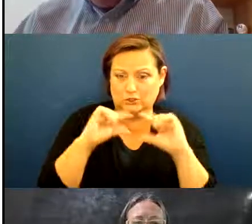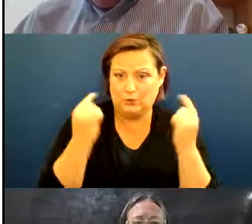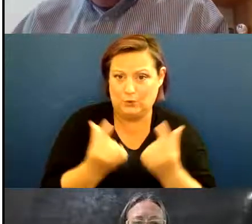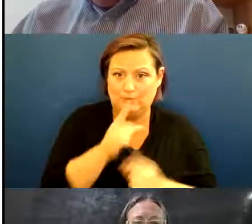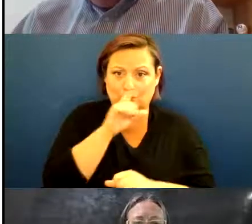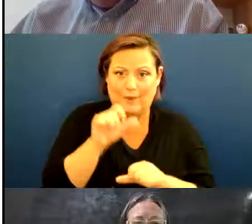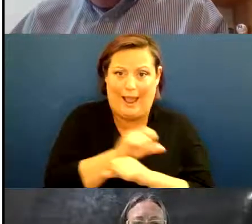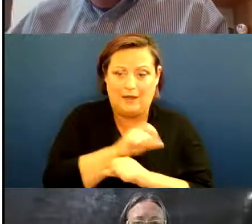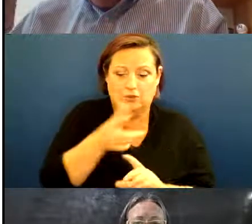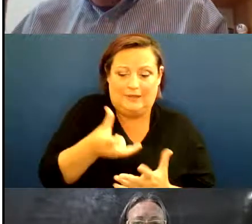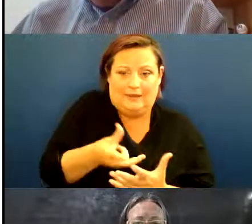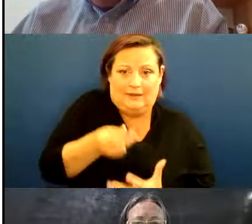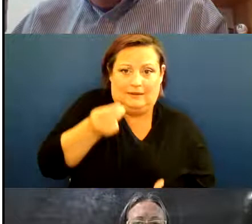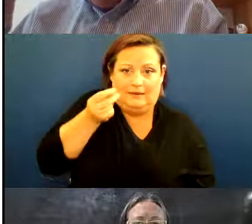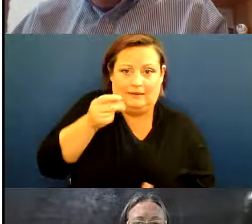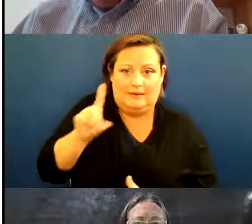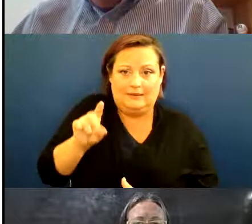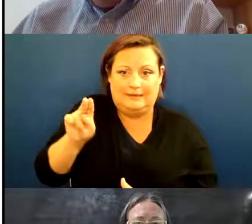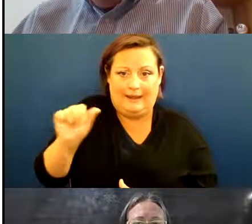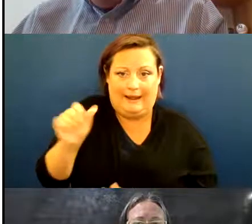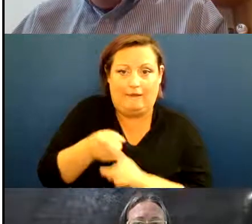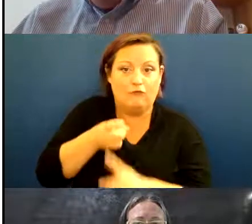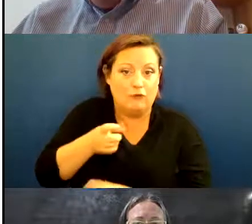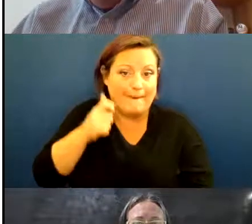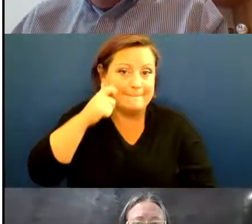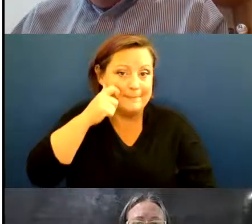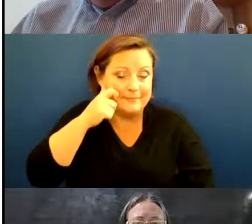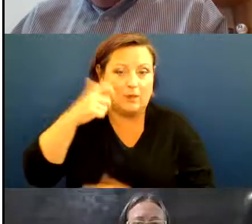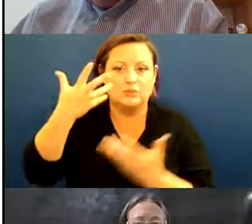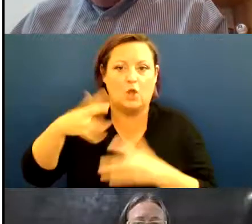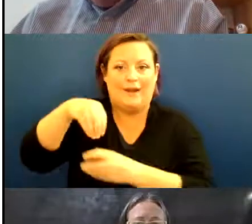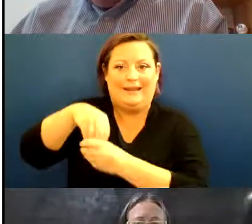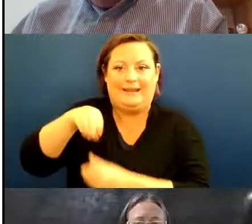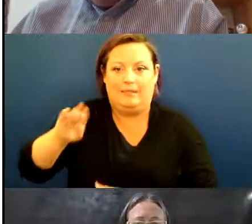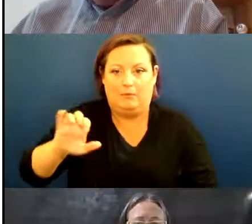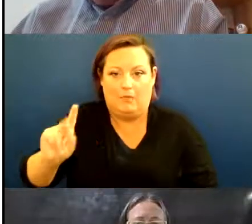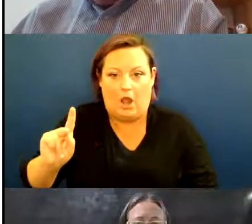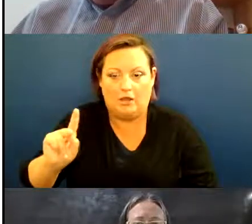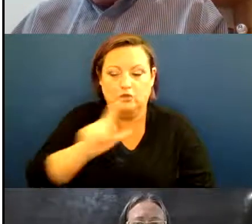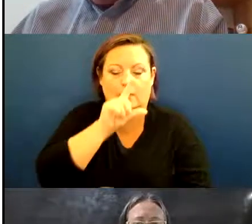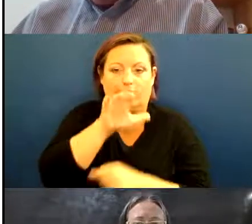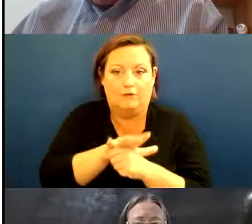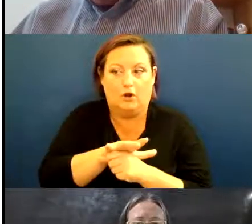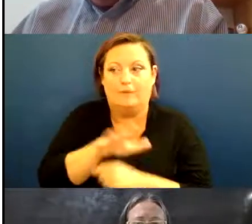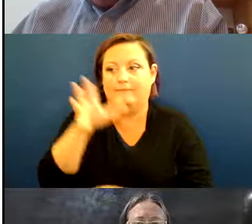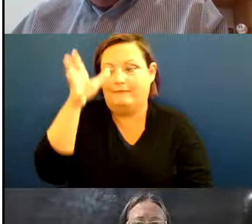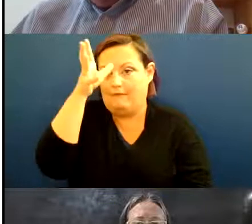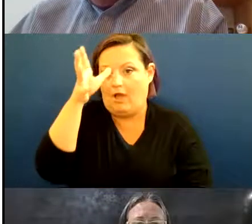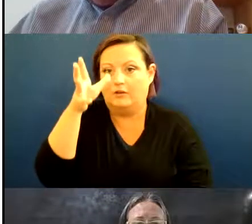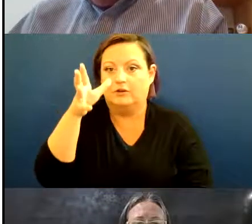DNA from the skin in the paraffin block and confirmed that the father had the same